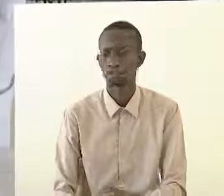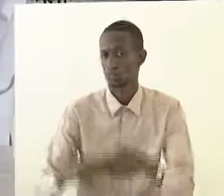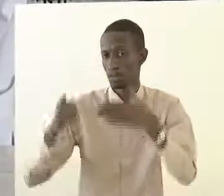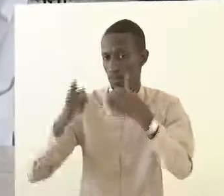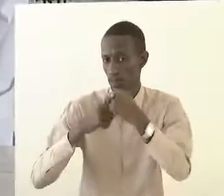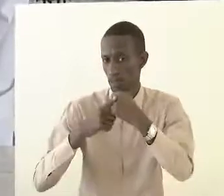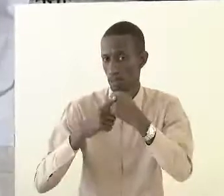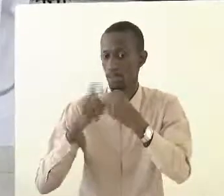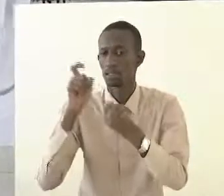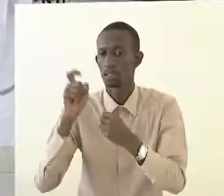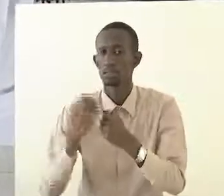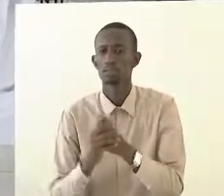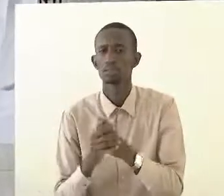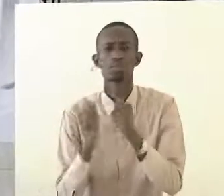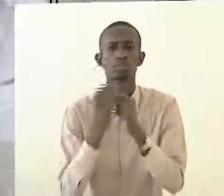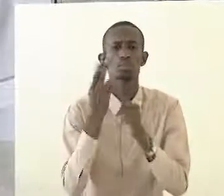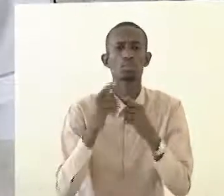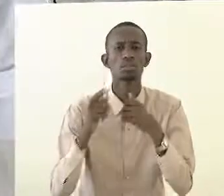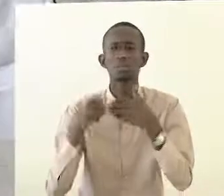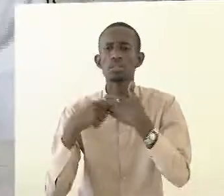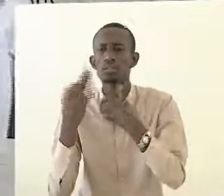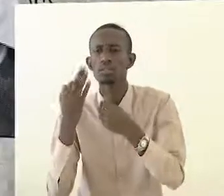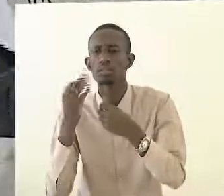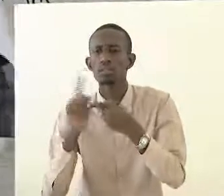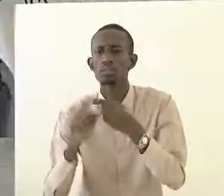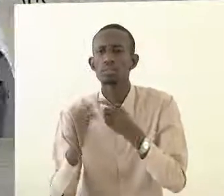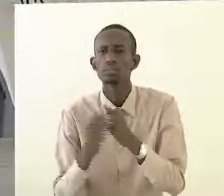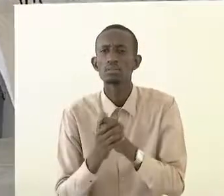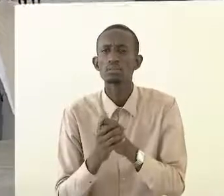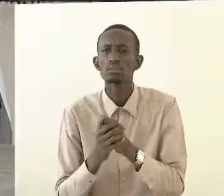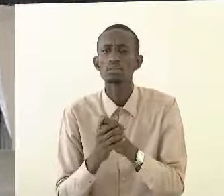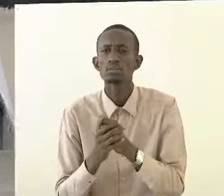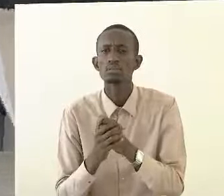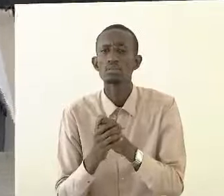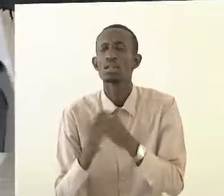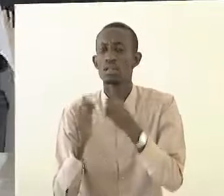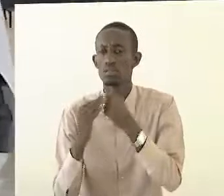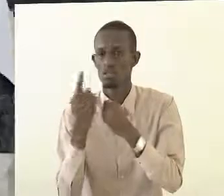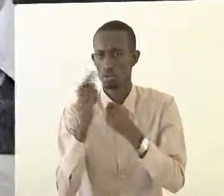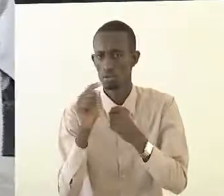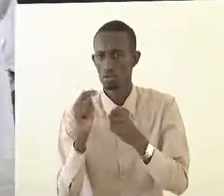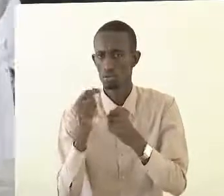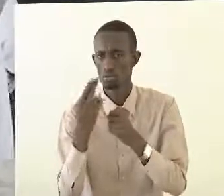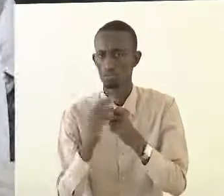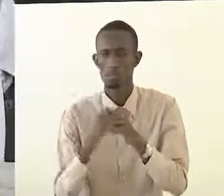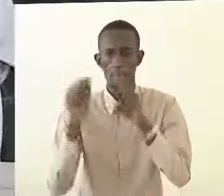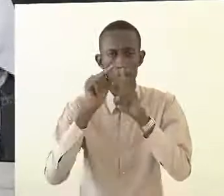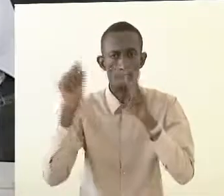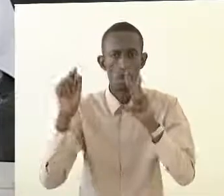6x, 11 minus 3, it is 8. That's a half. Square root